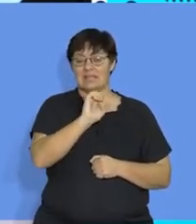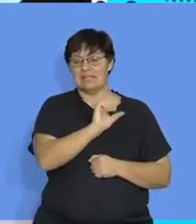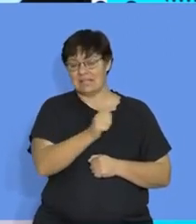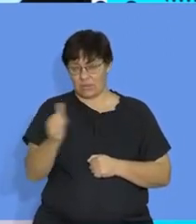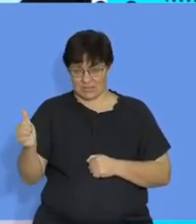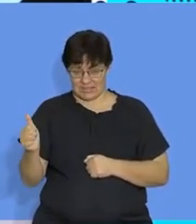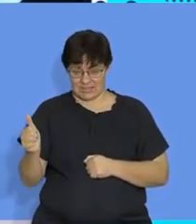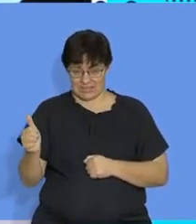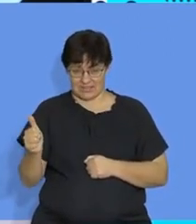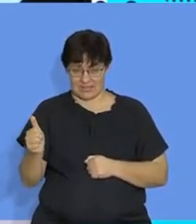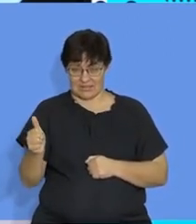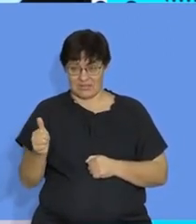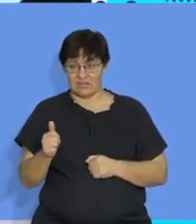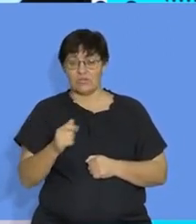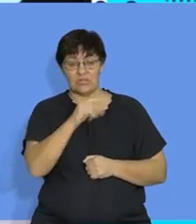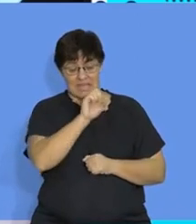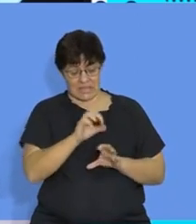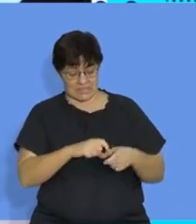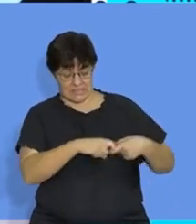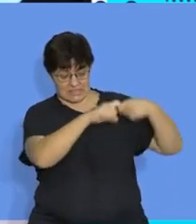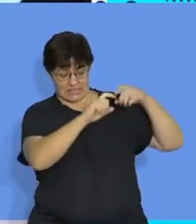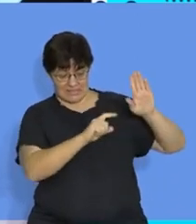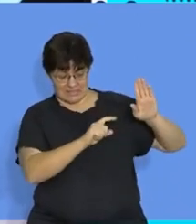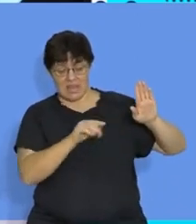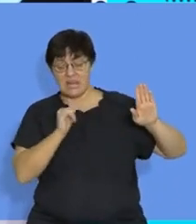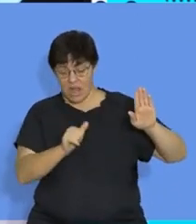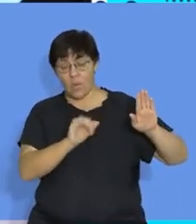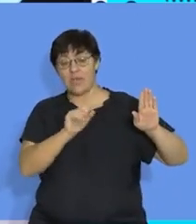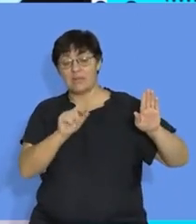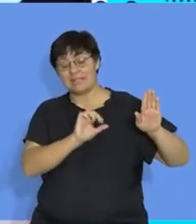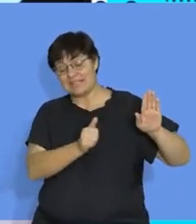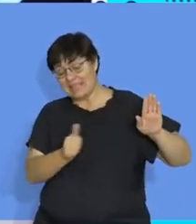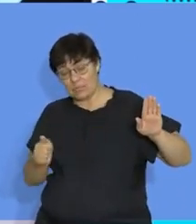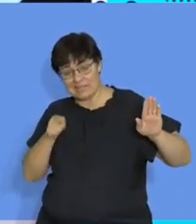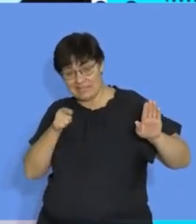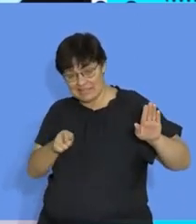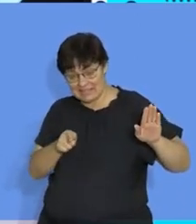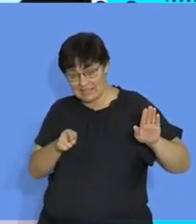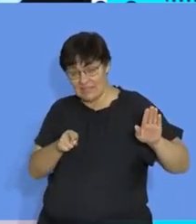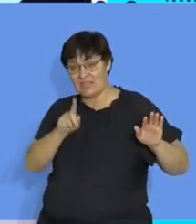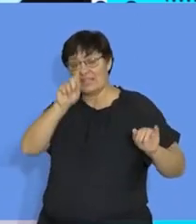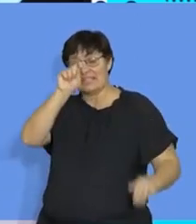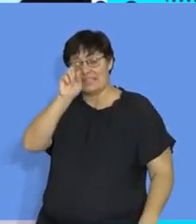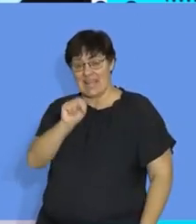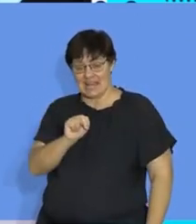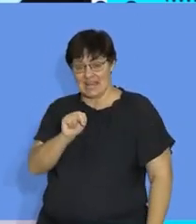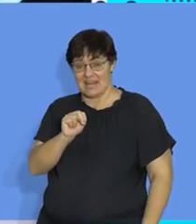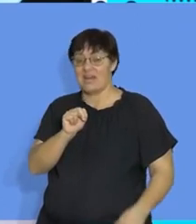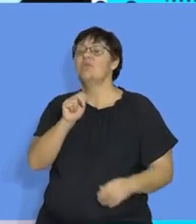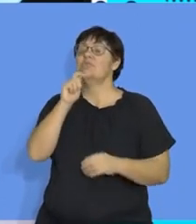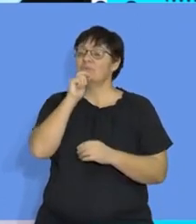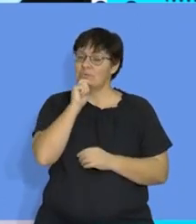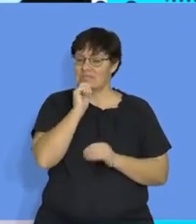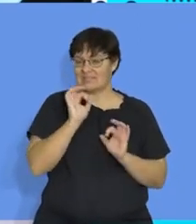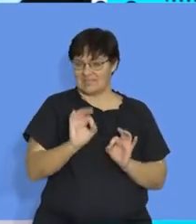I'm going to leave the series formula for a few seconds. I'm going to use the arithmetic sequence form of Tn in order